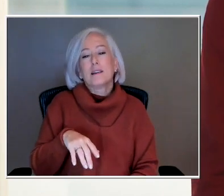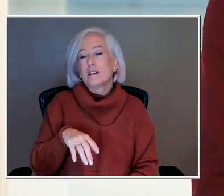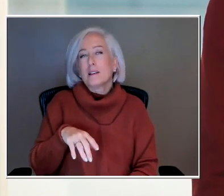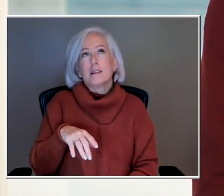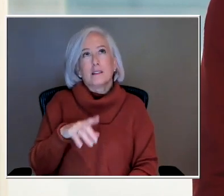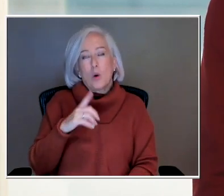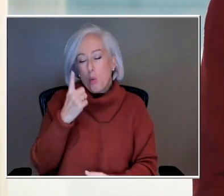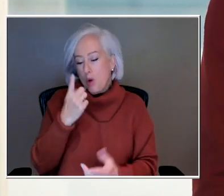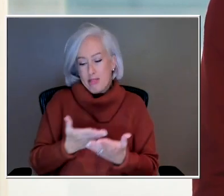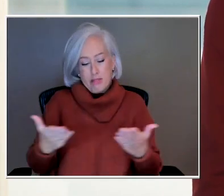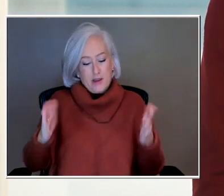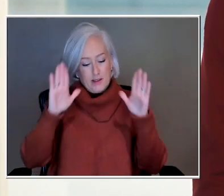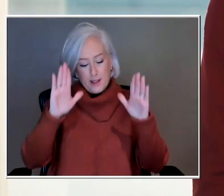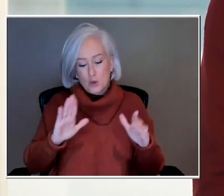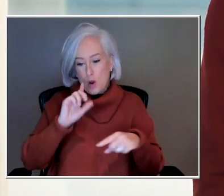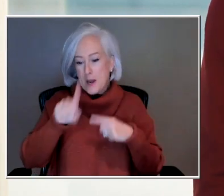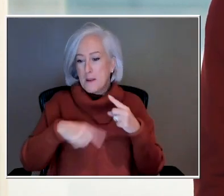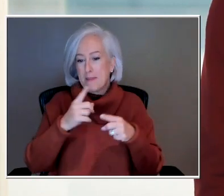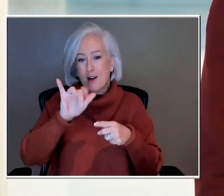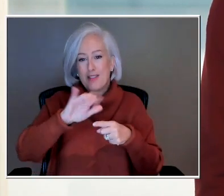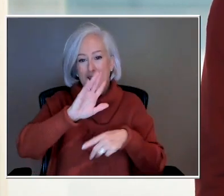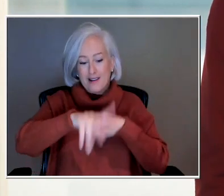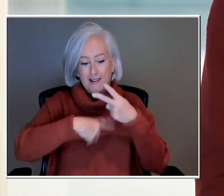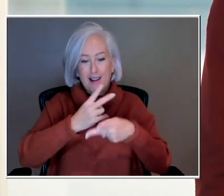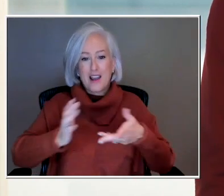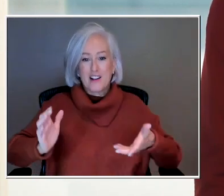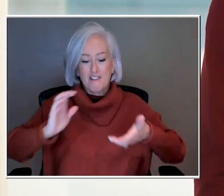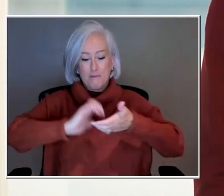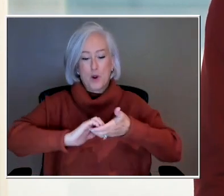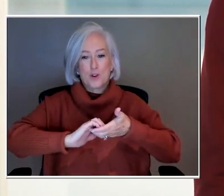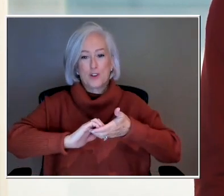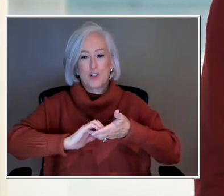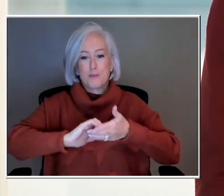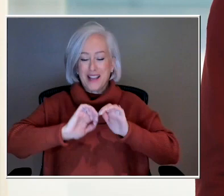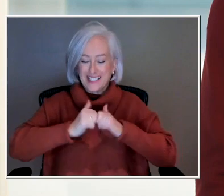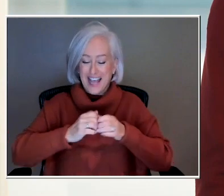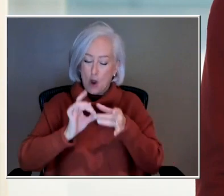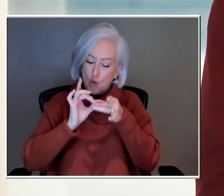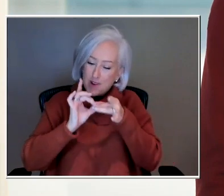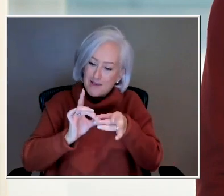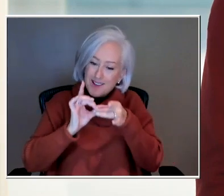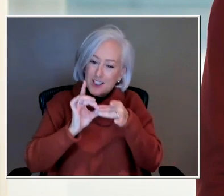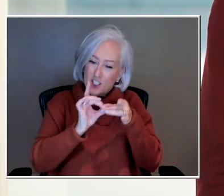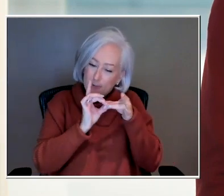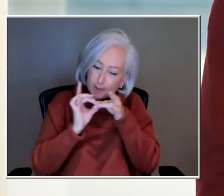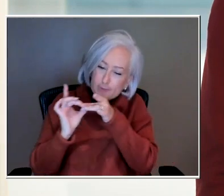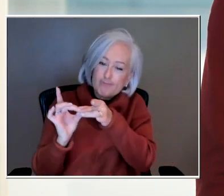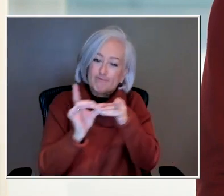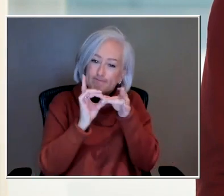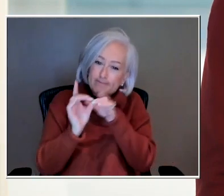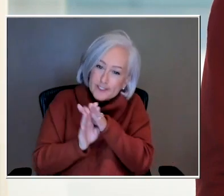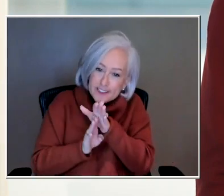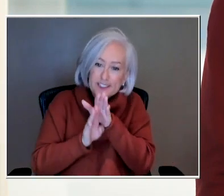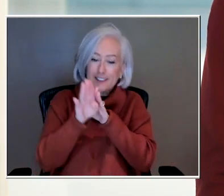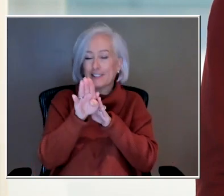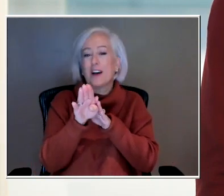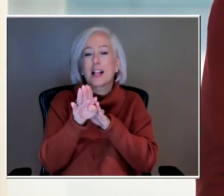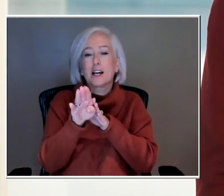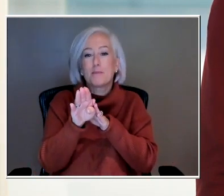types of partnerships is the relationships you get to develop. And I will tell you the leadership at the health system